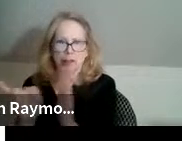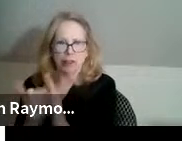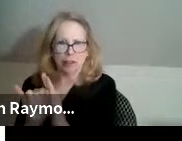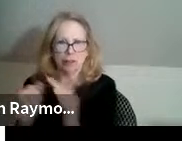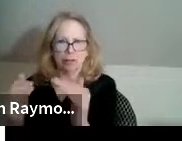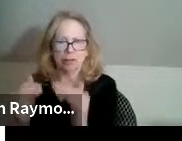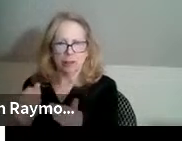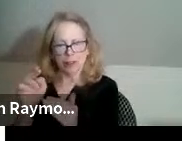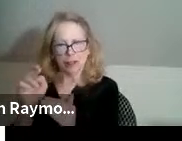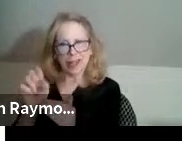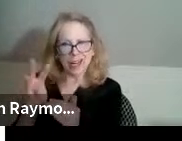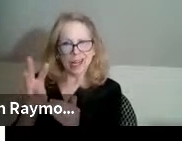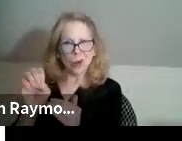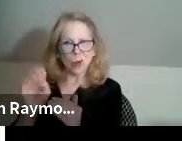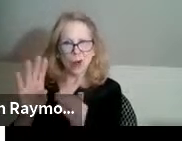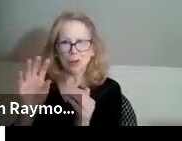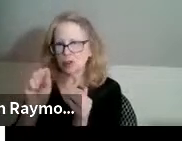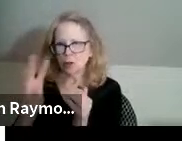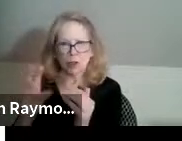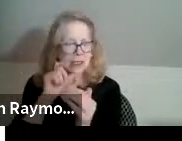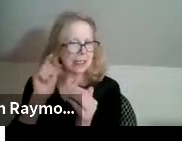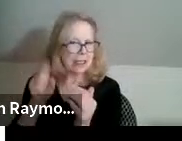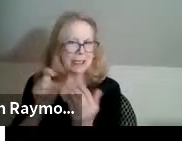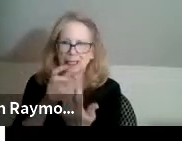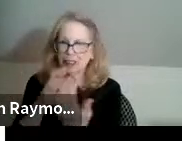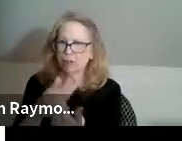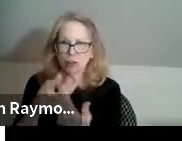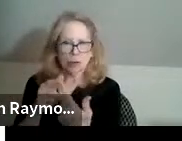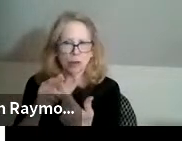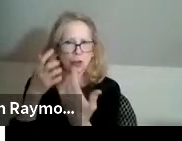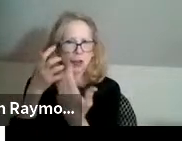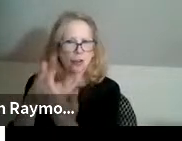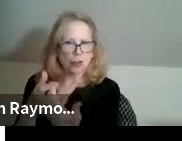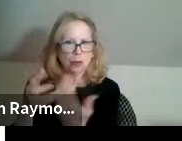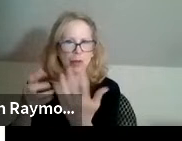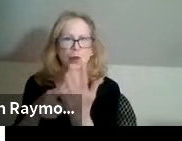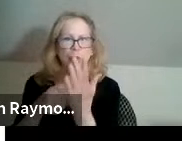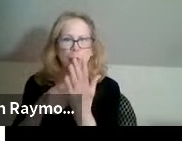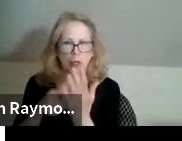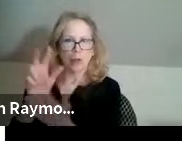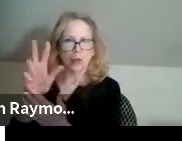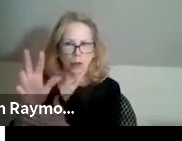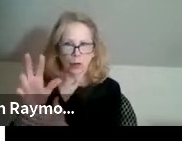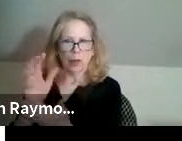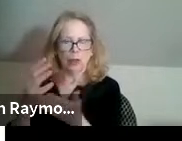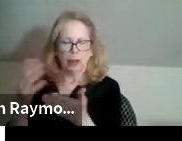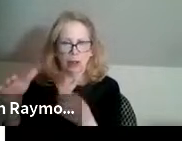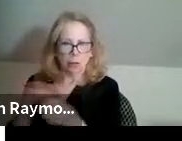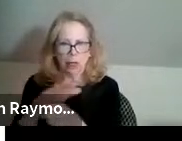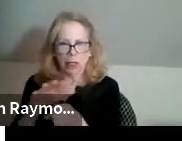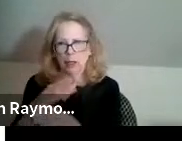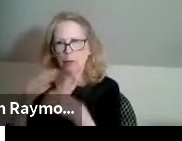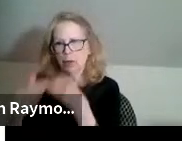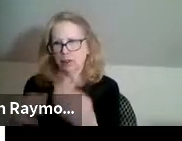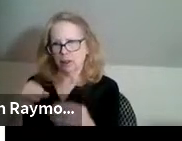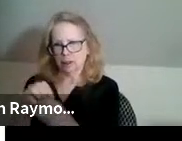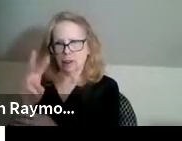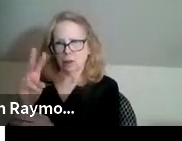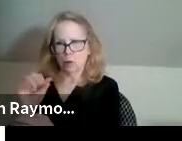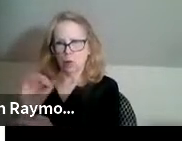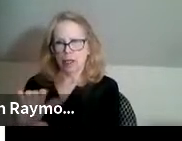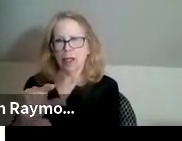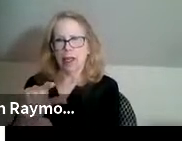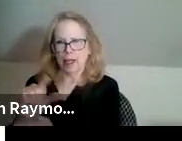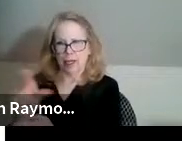Non-web software finally need not conform to what is called conformance requirement number 3, complete processes in WCAG. In the WCAG